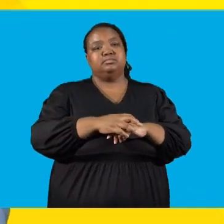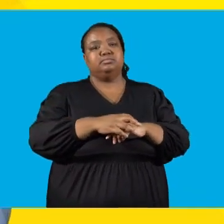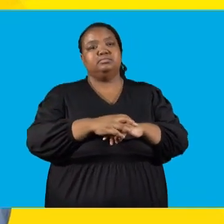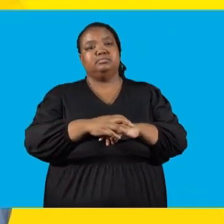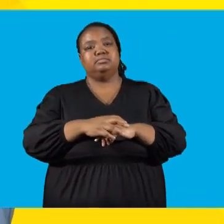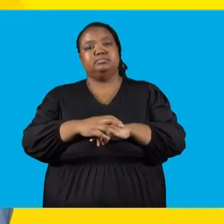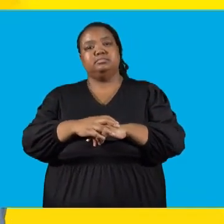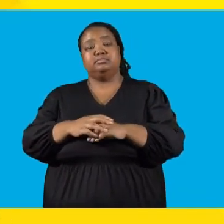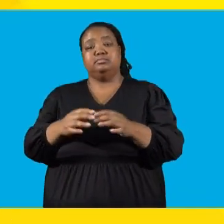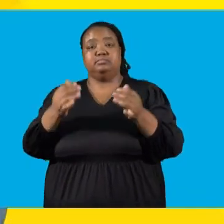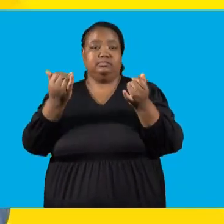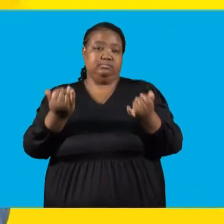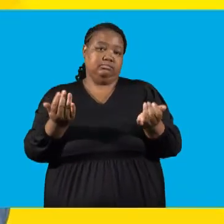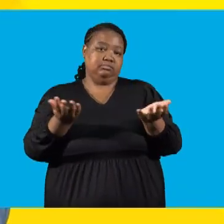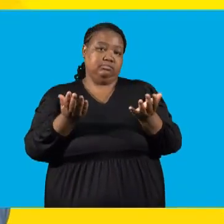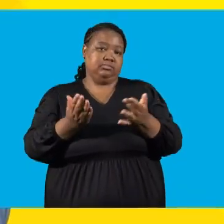All right.